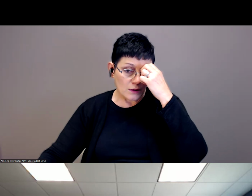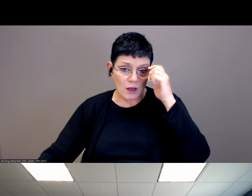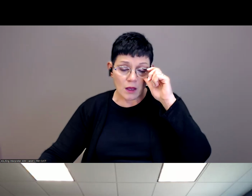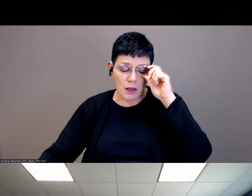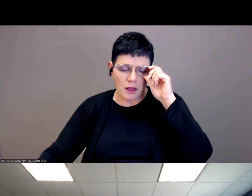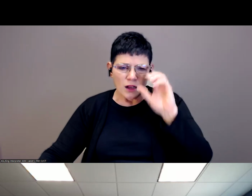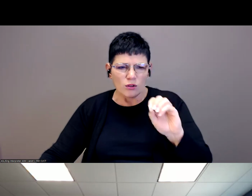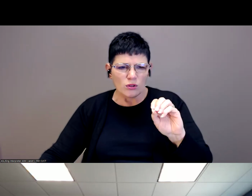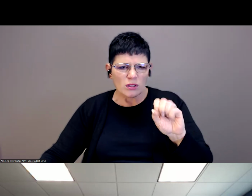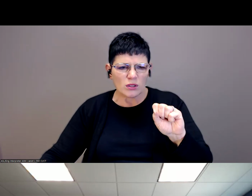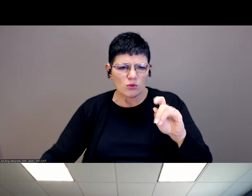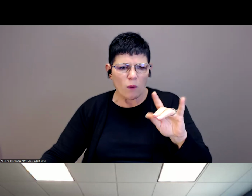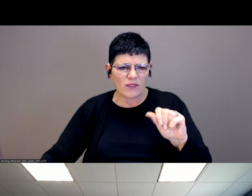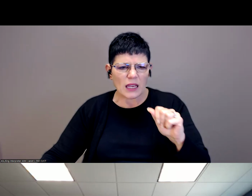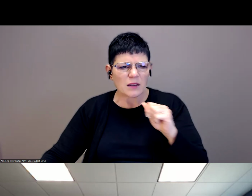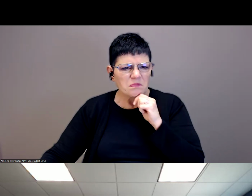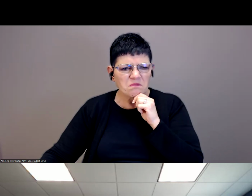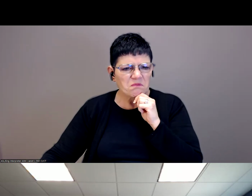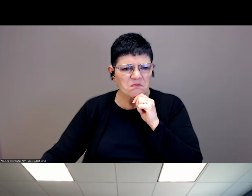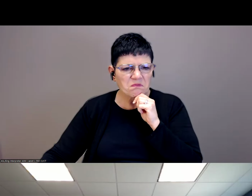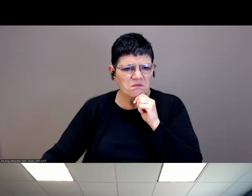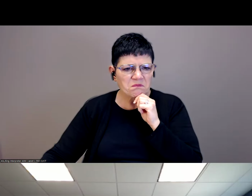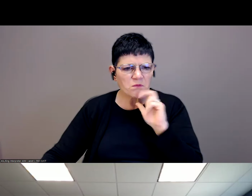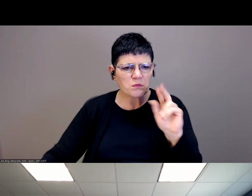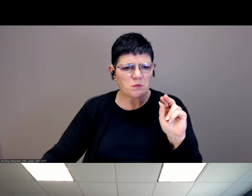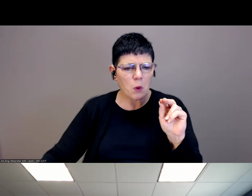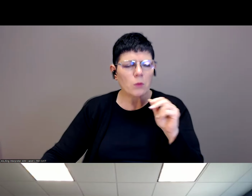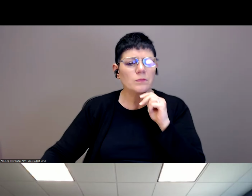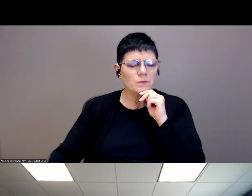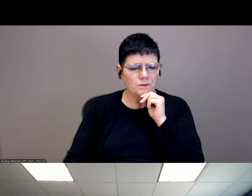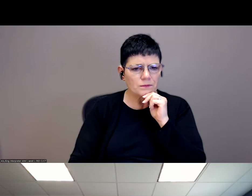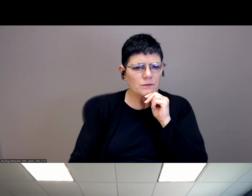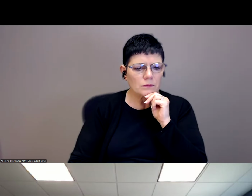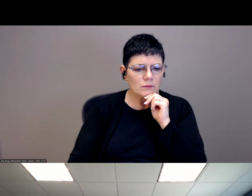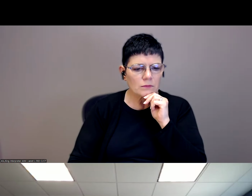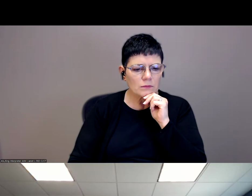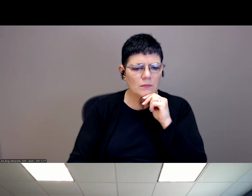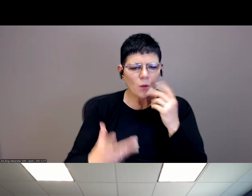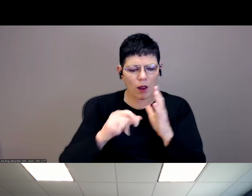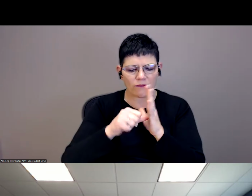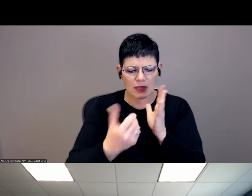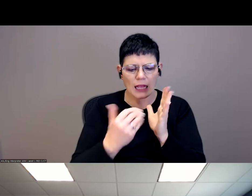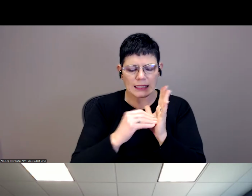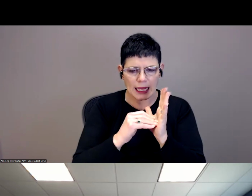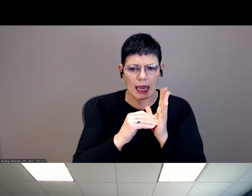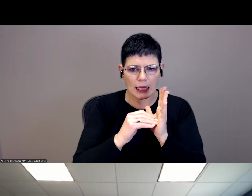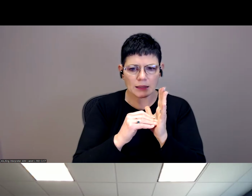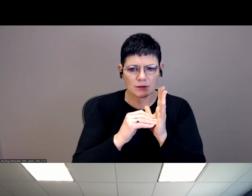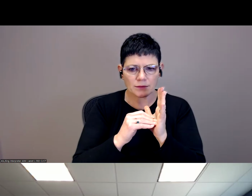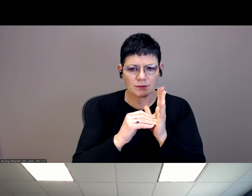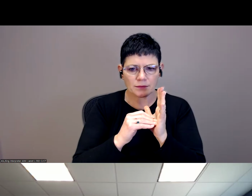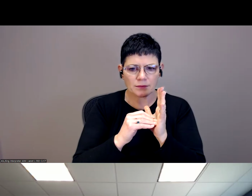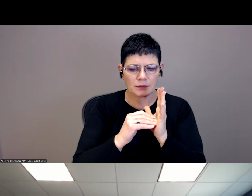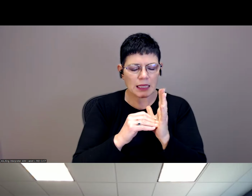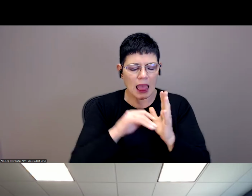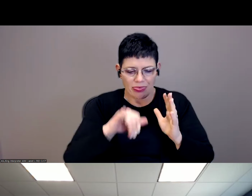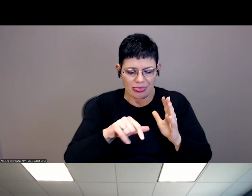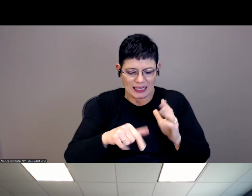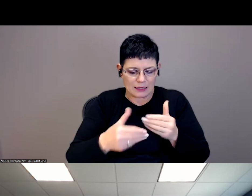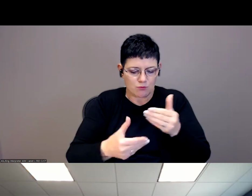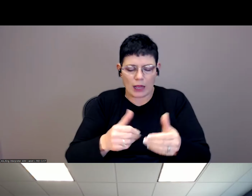No, I don't think you're missing anything. I do think I would just reiterate that it is an iterative process